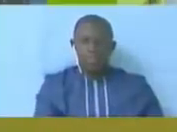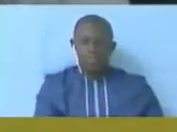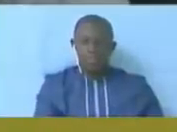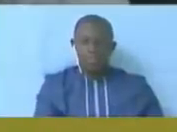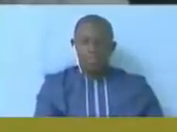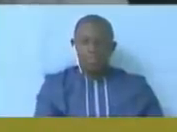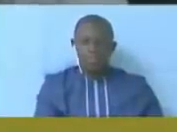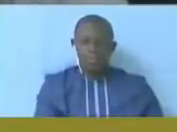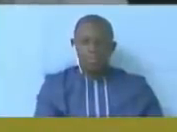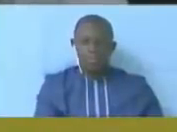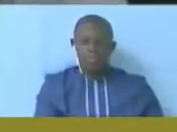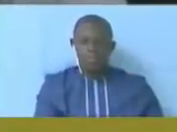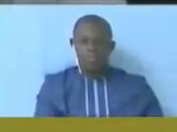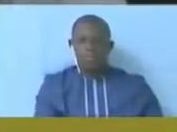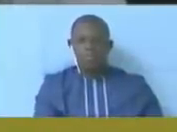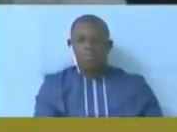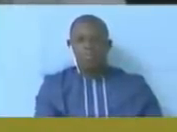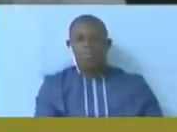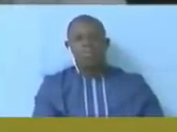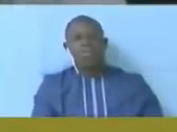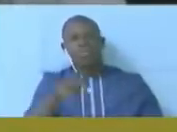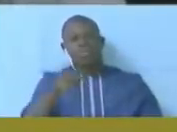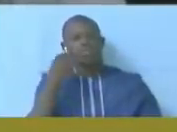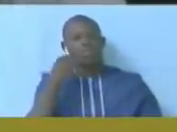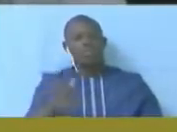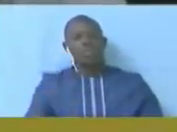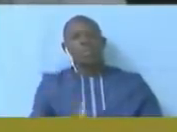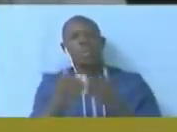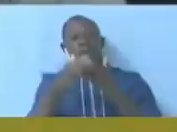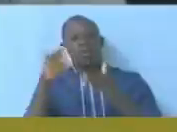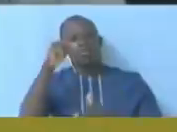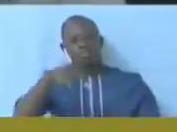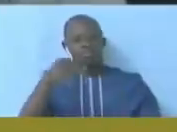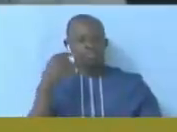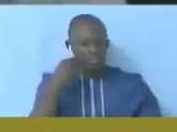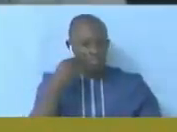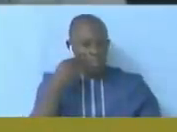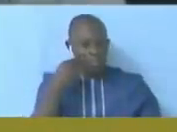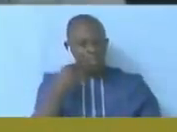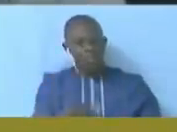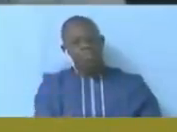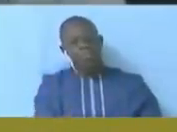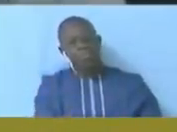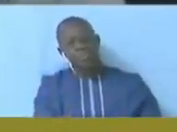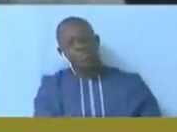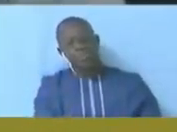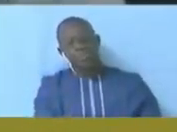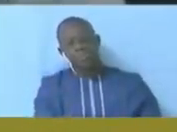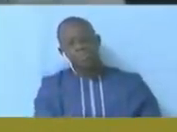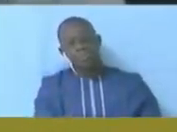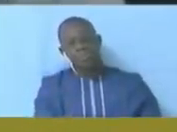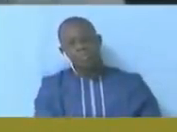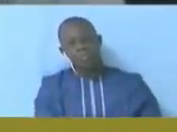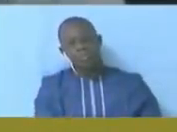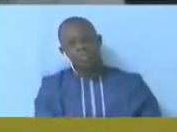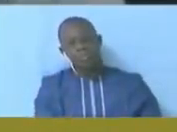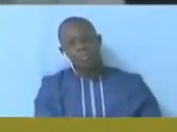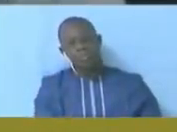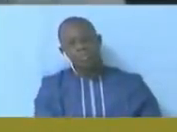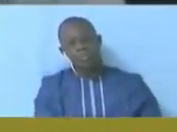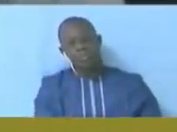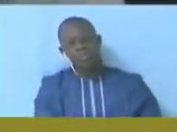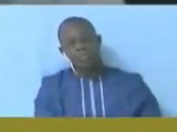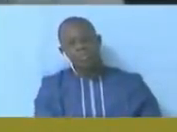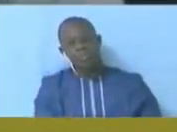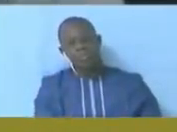And this would bring us to the end of our proceedings for today. And it is the end